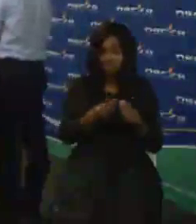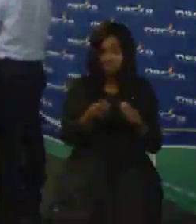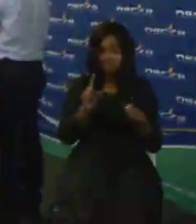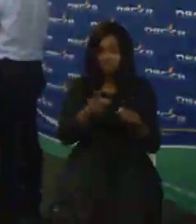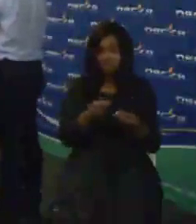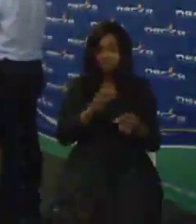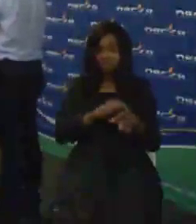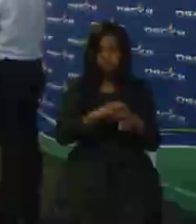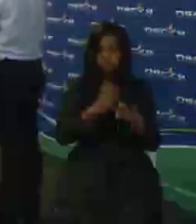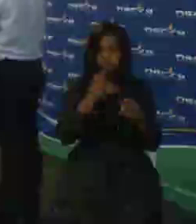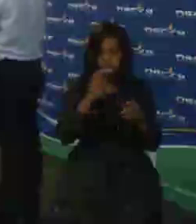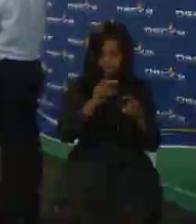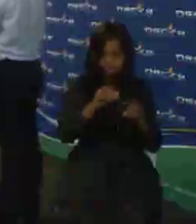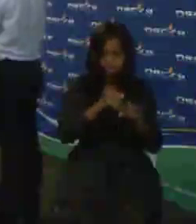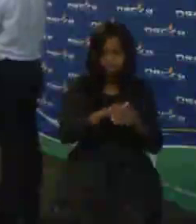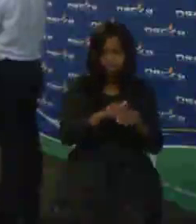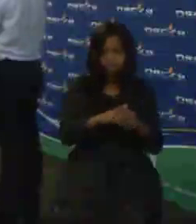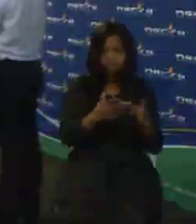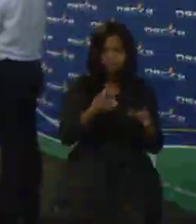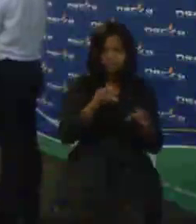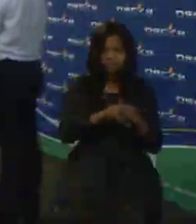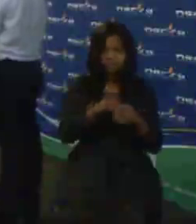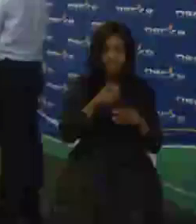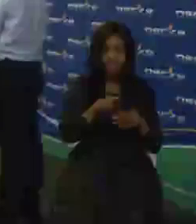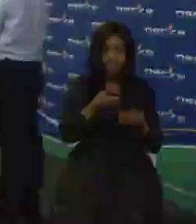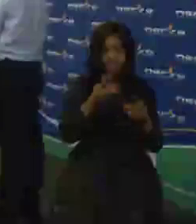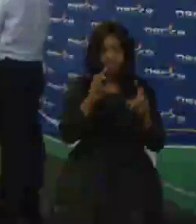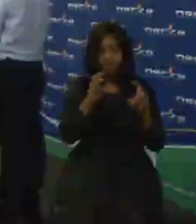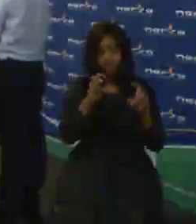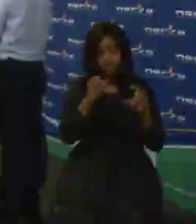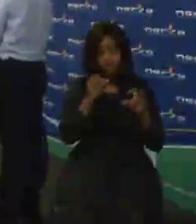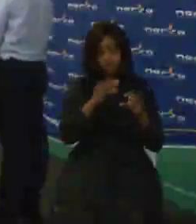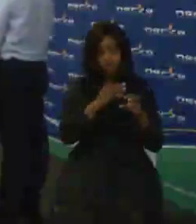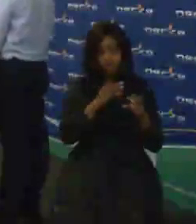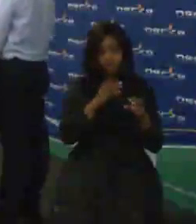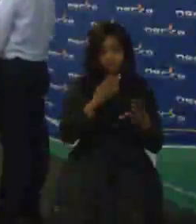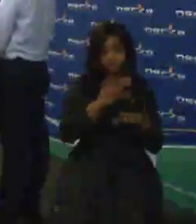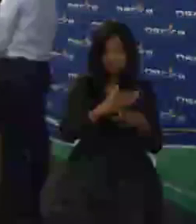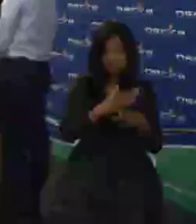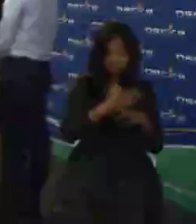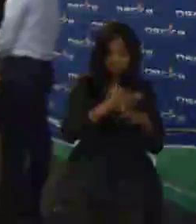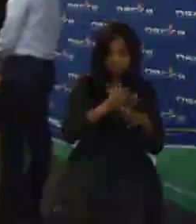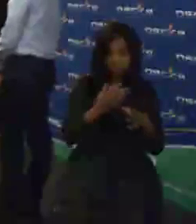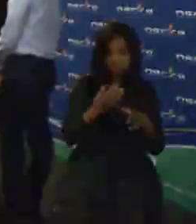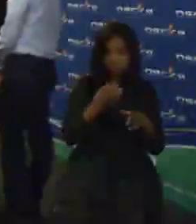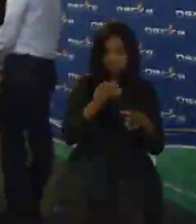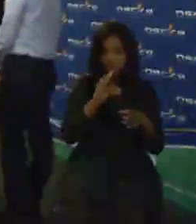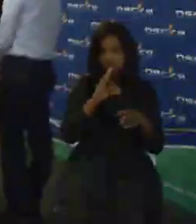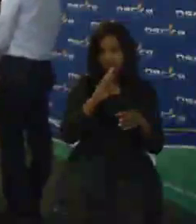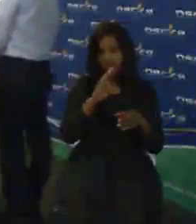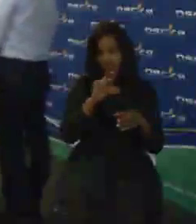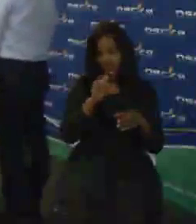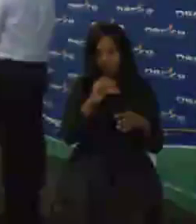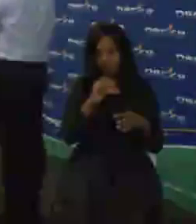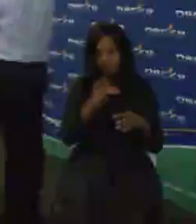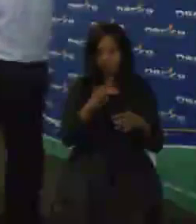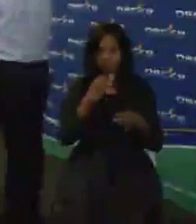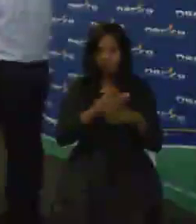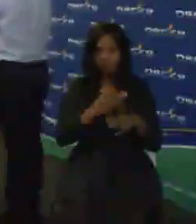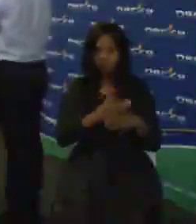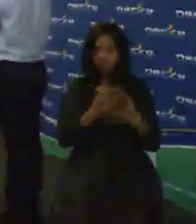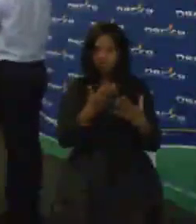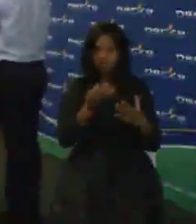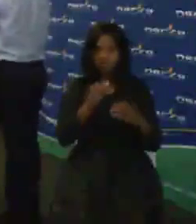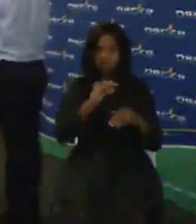to look into in the context of the framework, as well as the overall impact